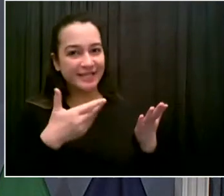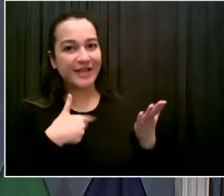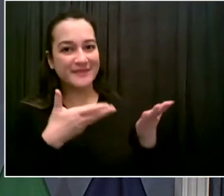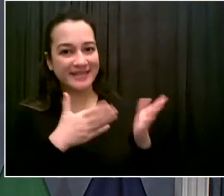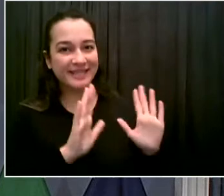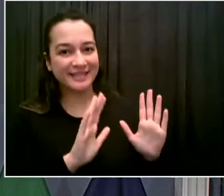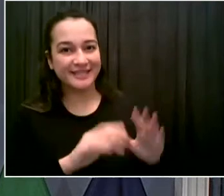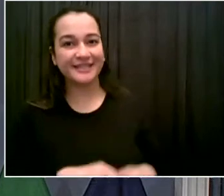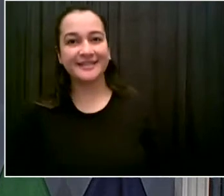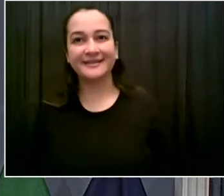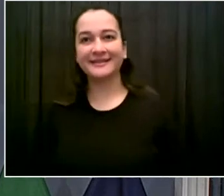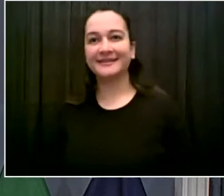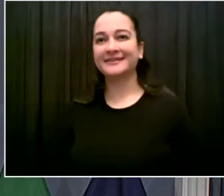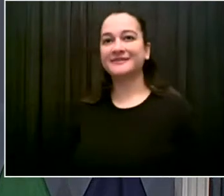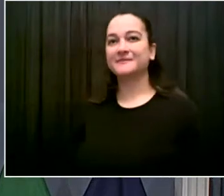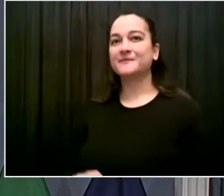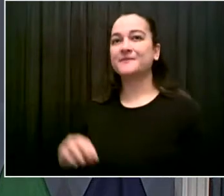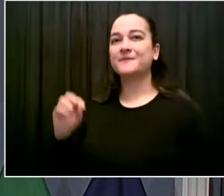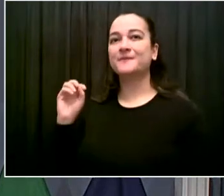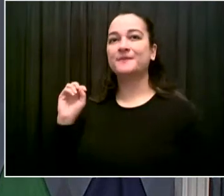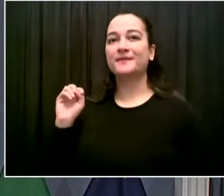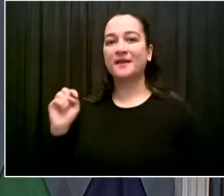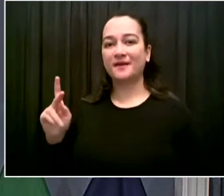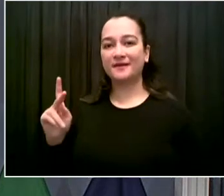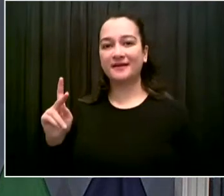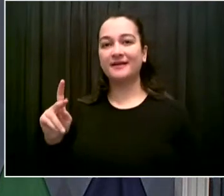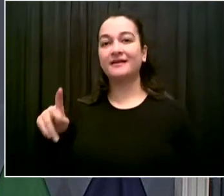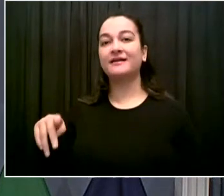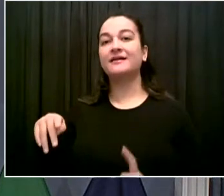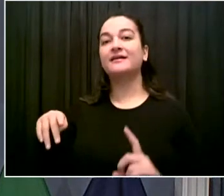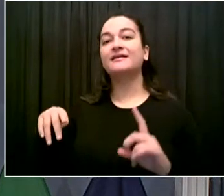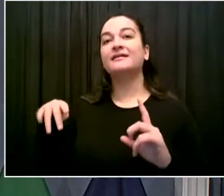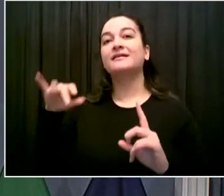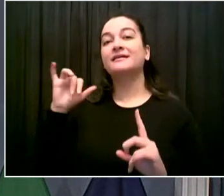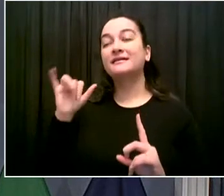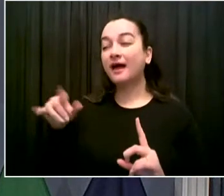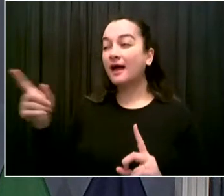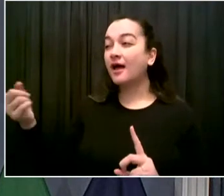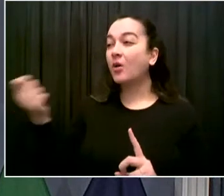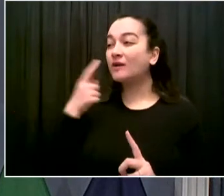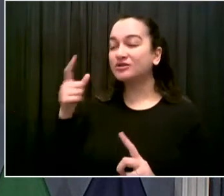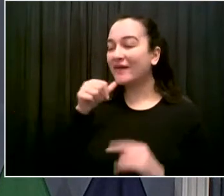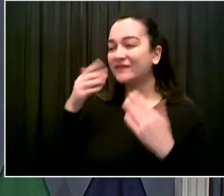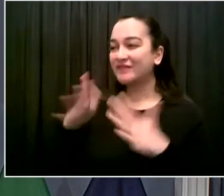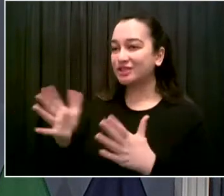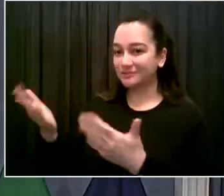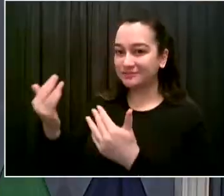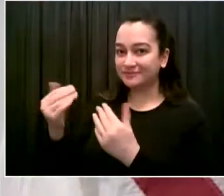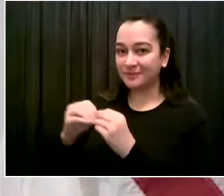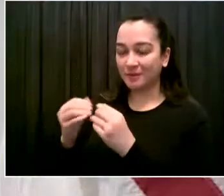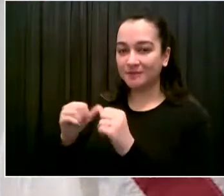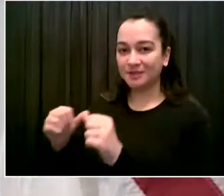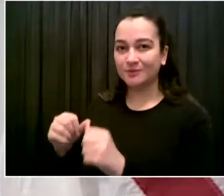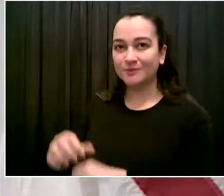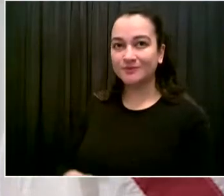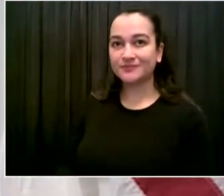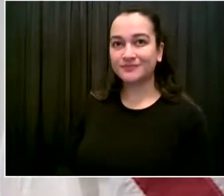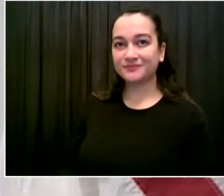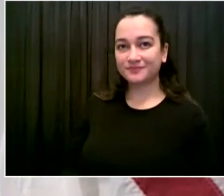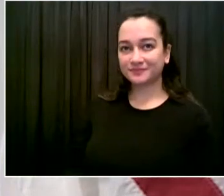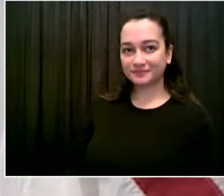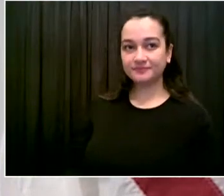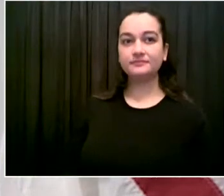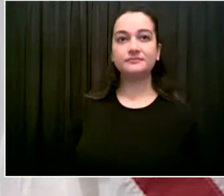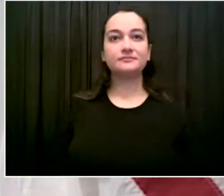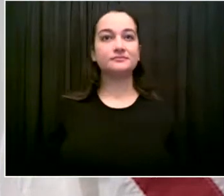quote. Go ahead. Oh, I'm sorry. Okay. Eloquent quote. You said what we're talking about is the kind of overtime that is normally